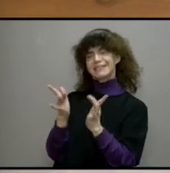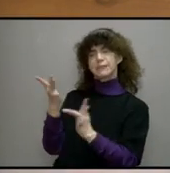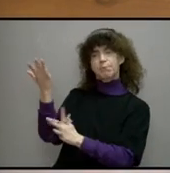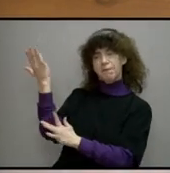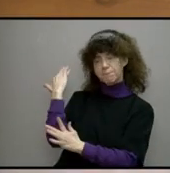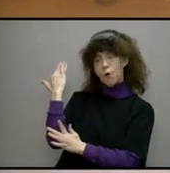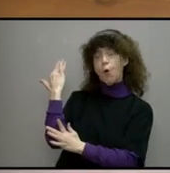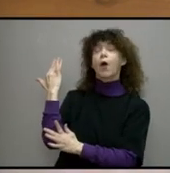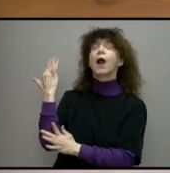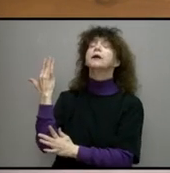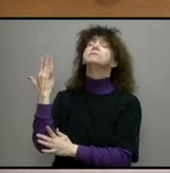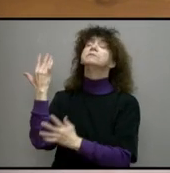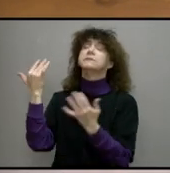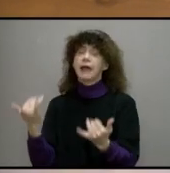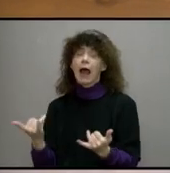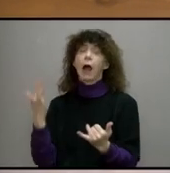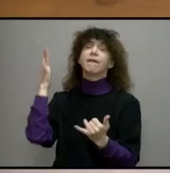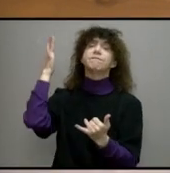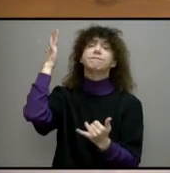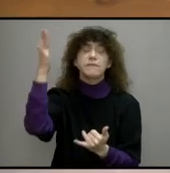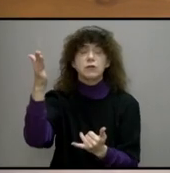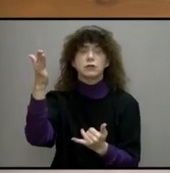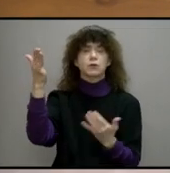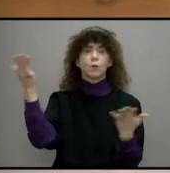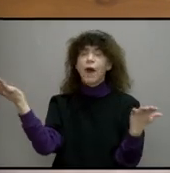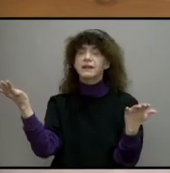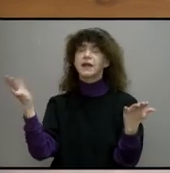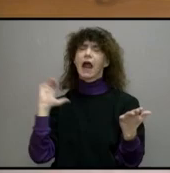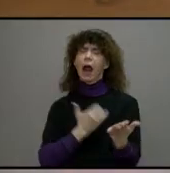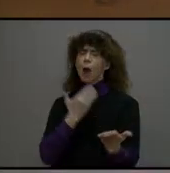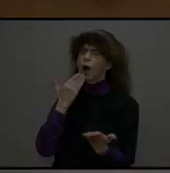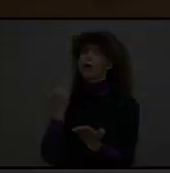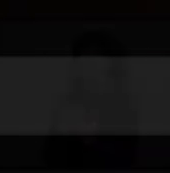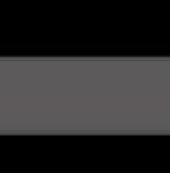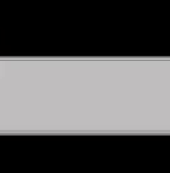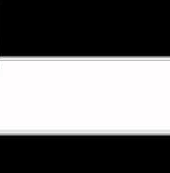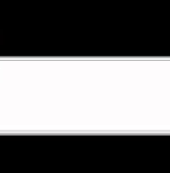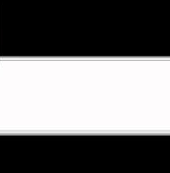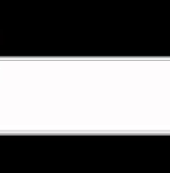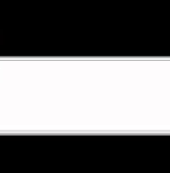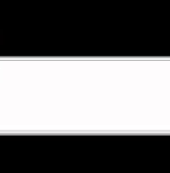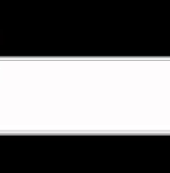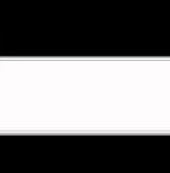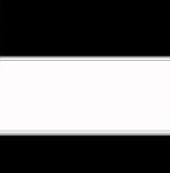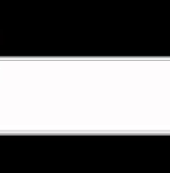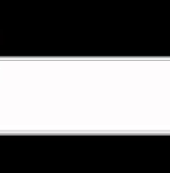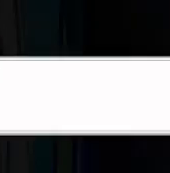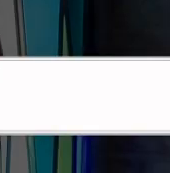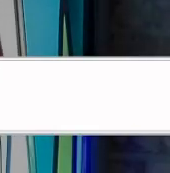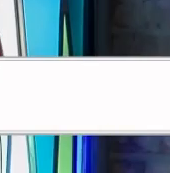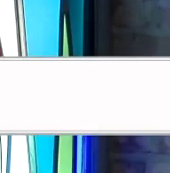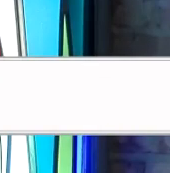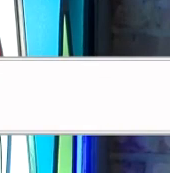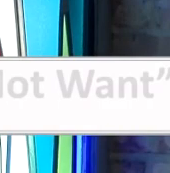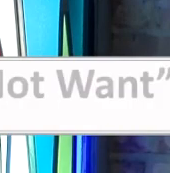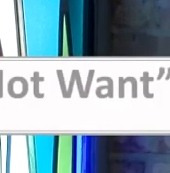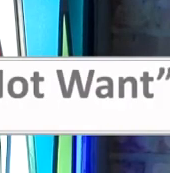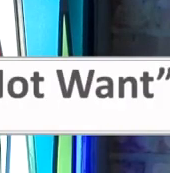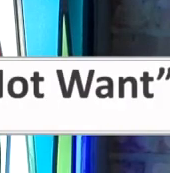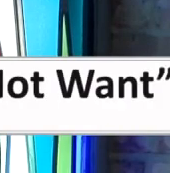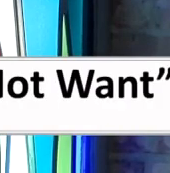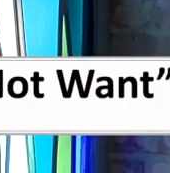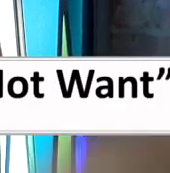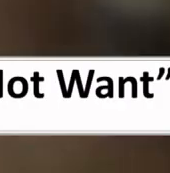is now, and will be in the future our Good Shepherd. The service will begin after this opening